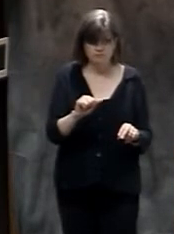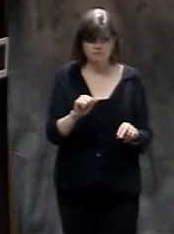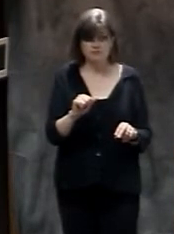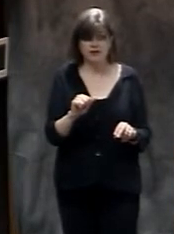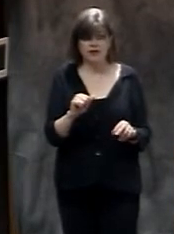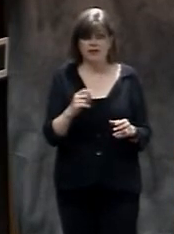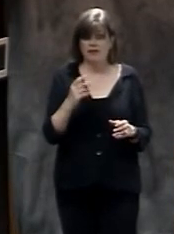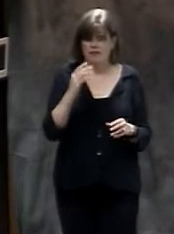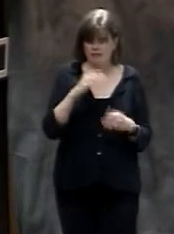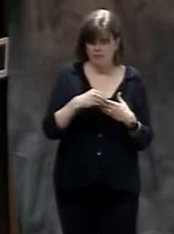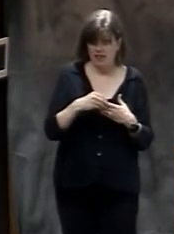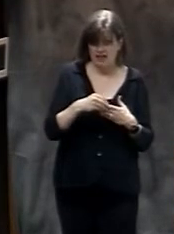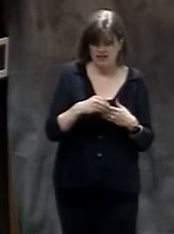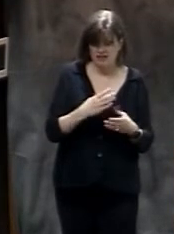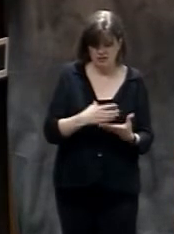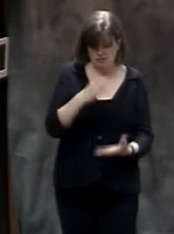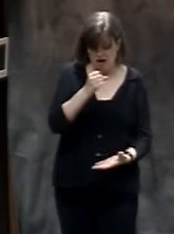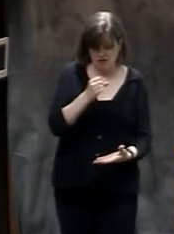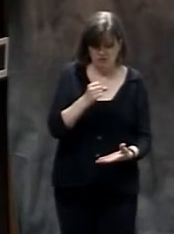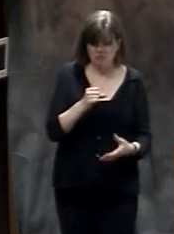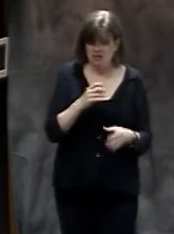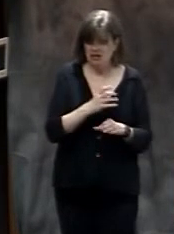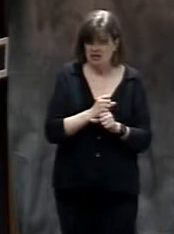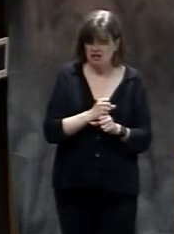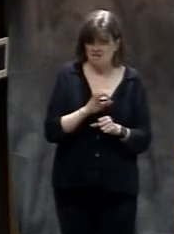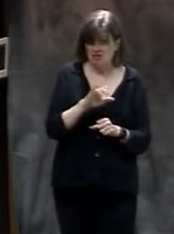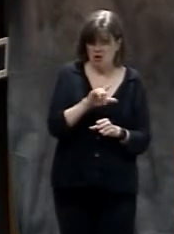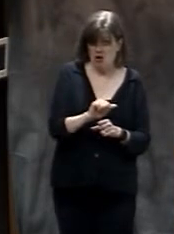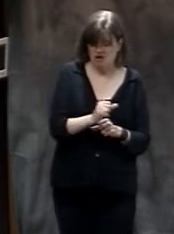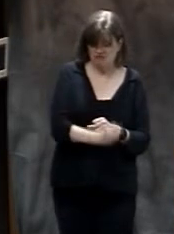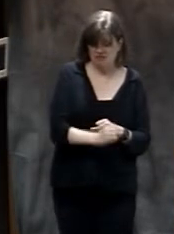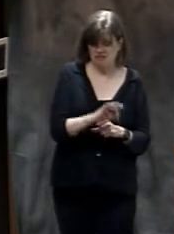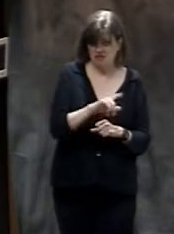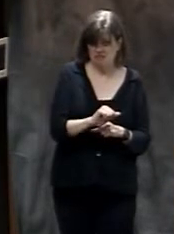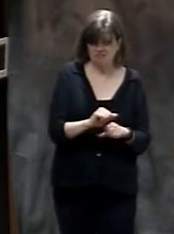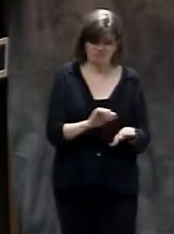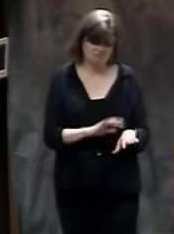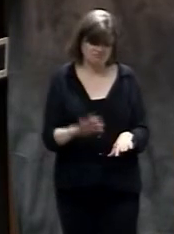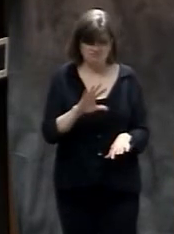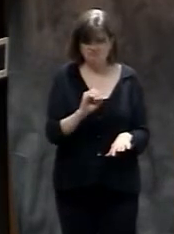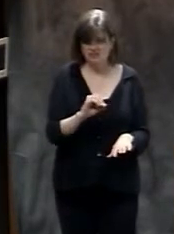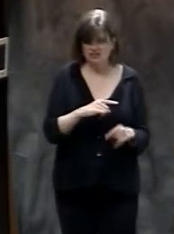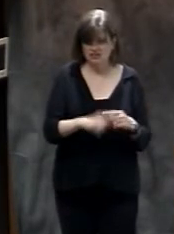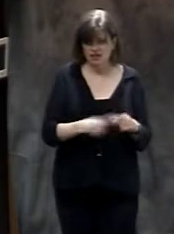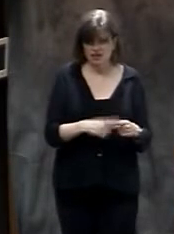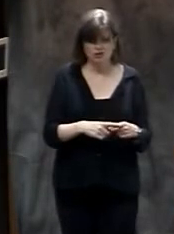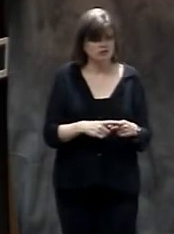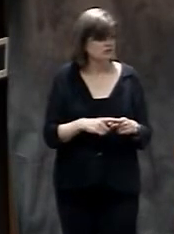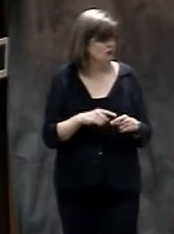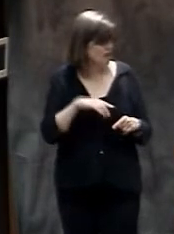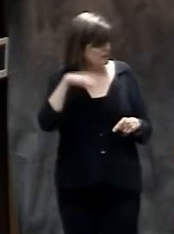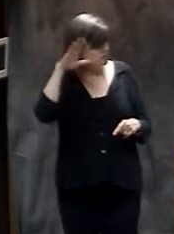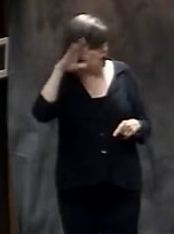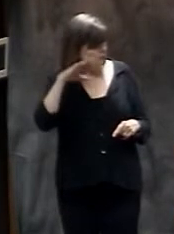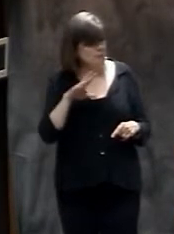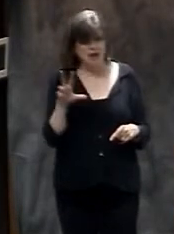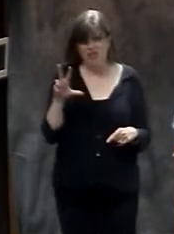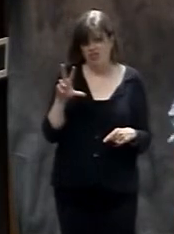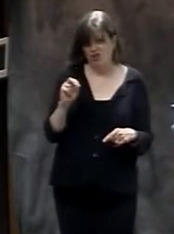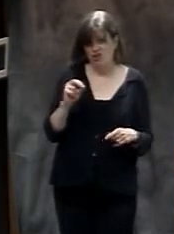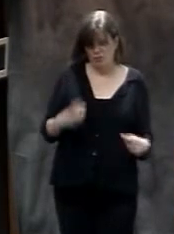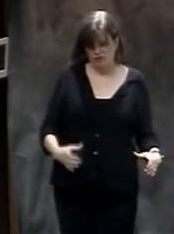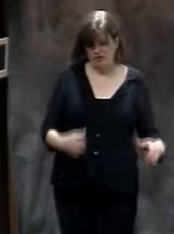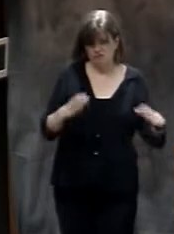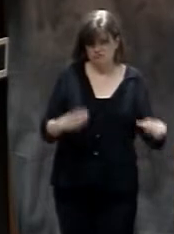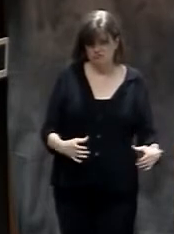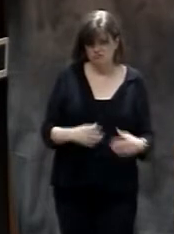We can get around 50 cycles a year, whereas in South Florida on the top, we can get maybe 30 cycles a year. An interesting